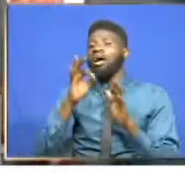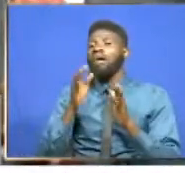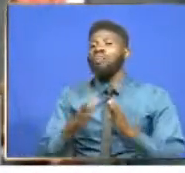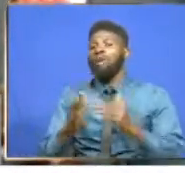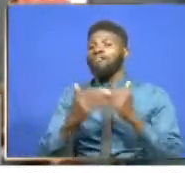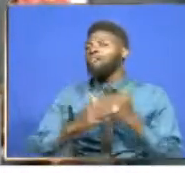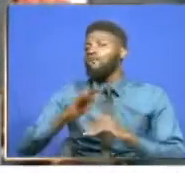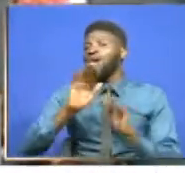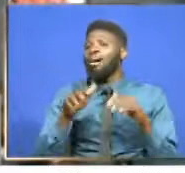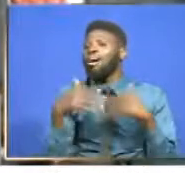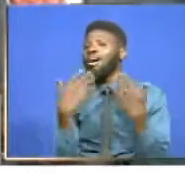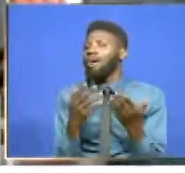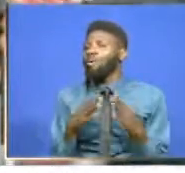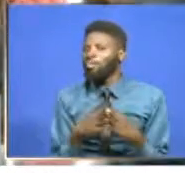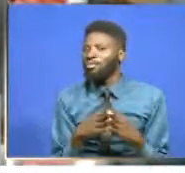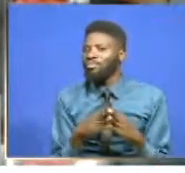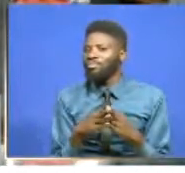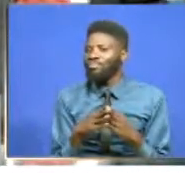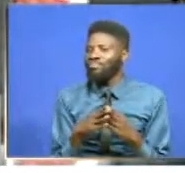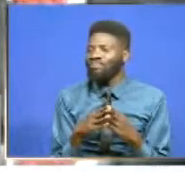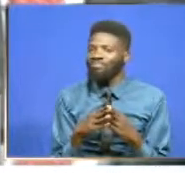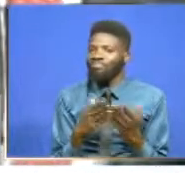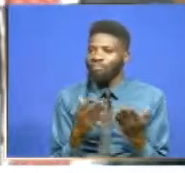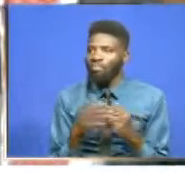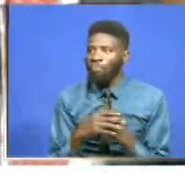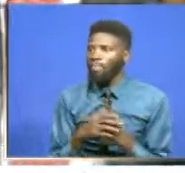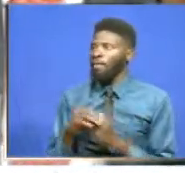think ideally, leave the other matters aside.